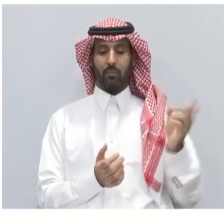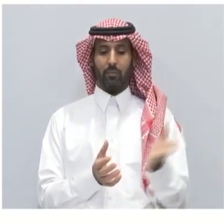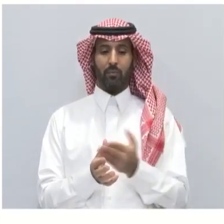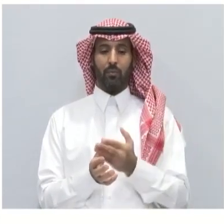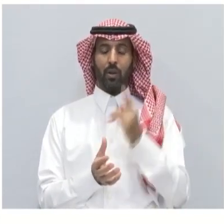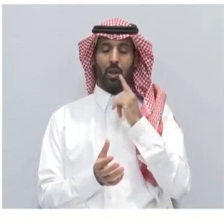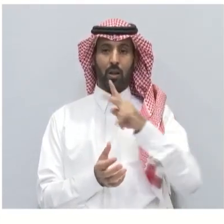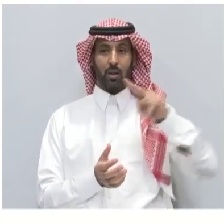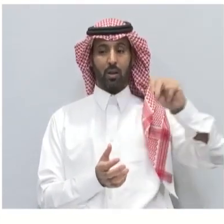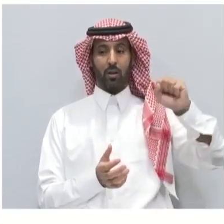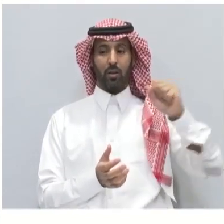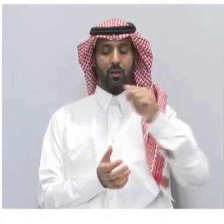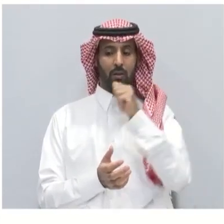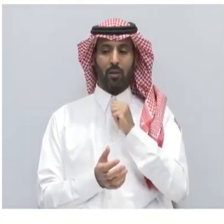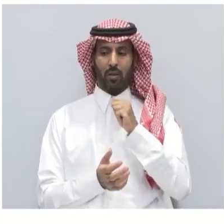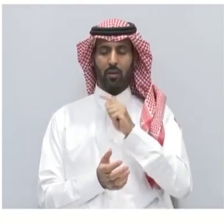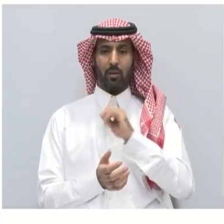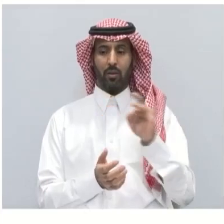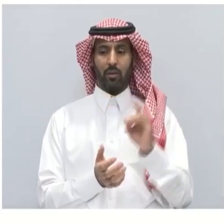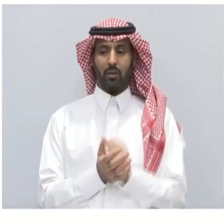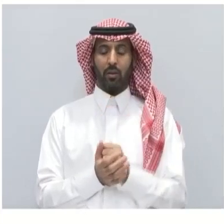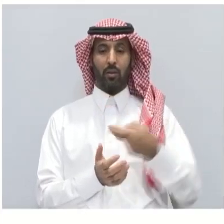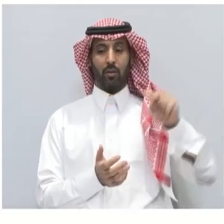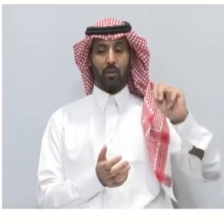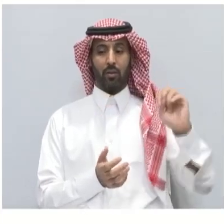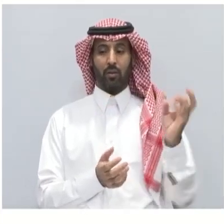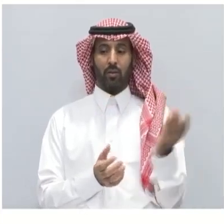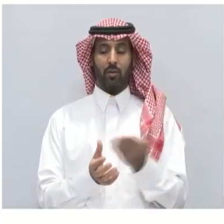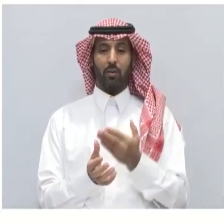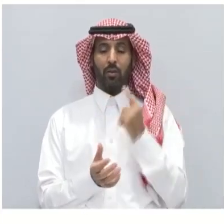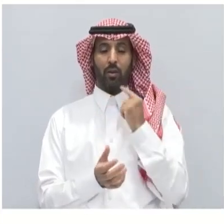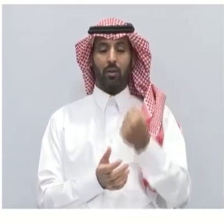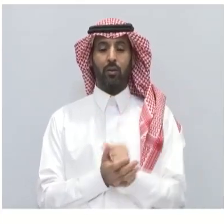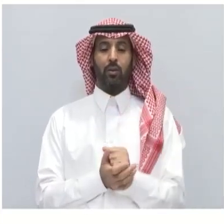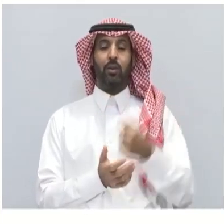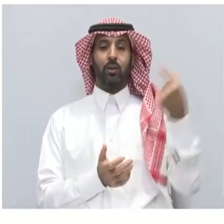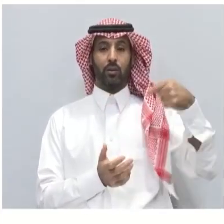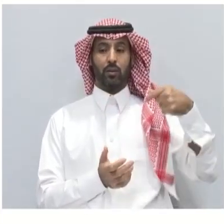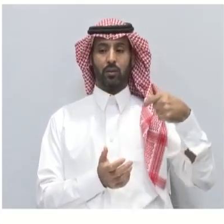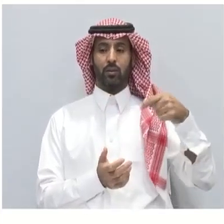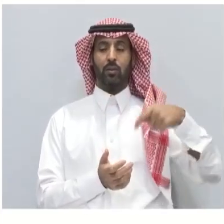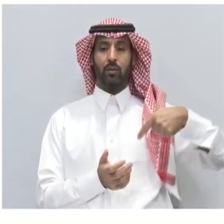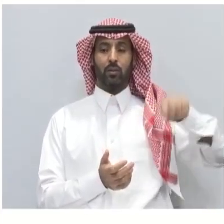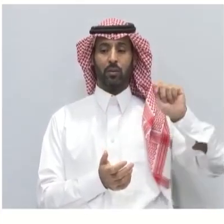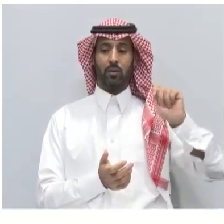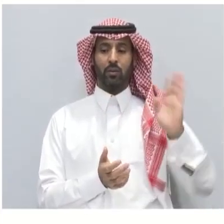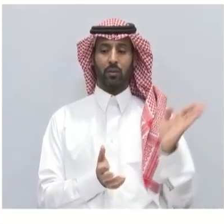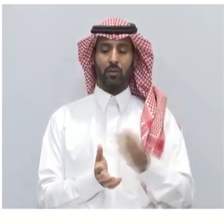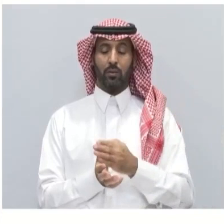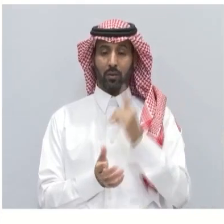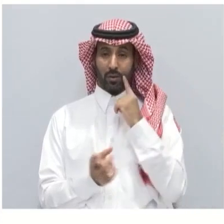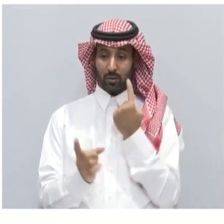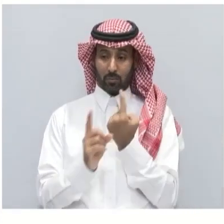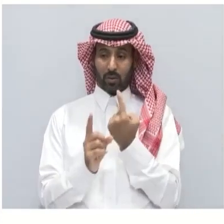not the letter N, going to G-T, G-T. Meet, it's the same.